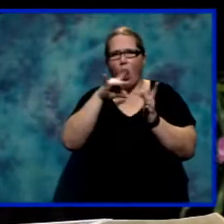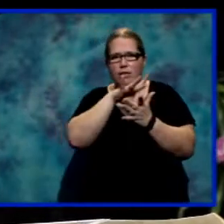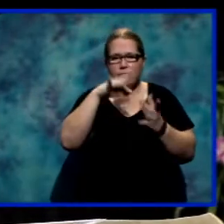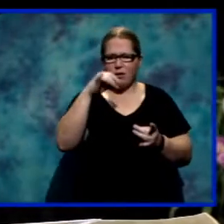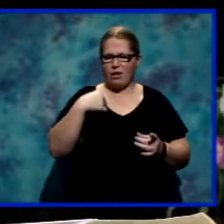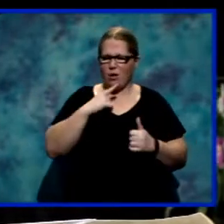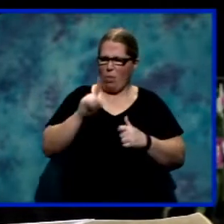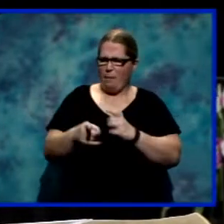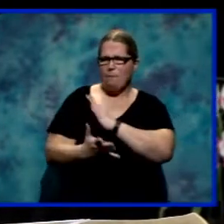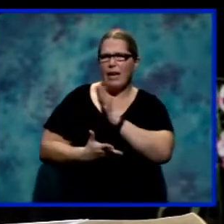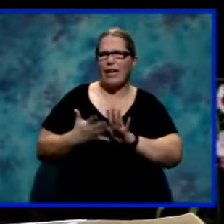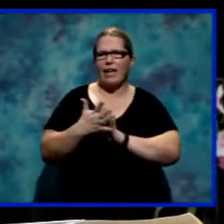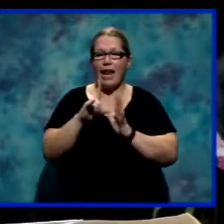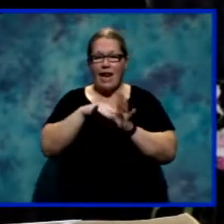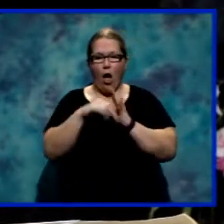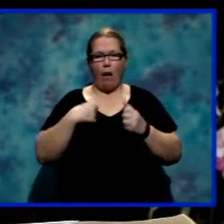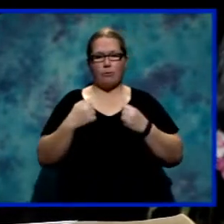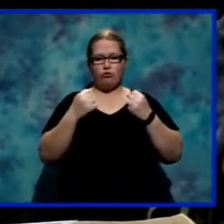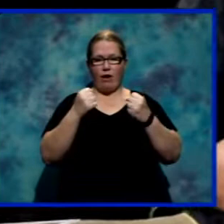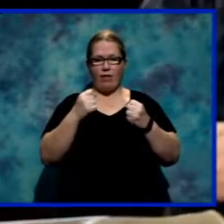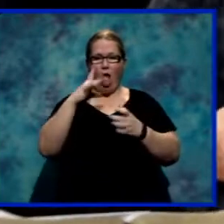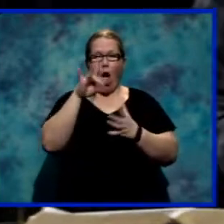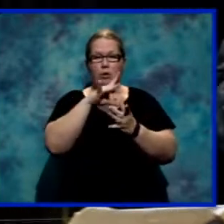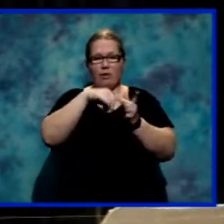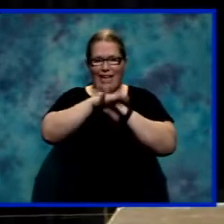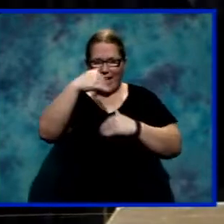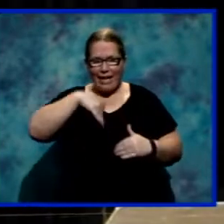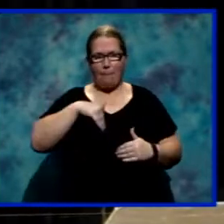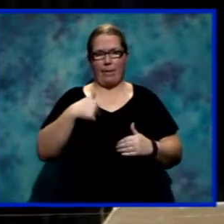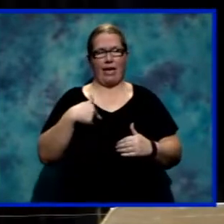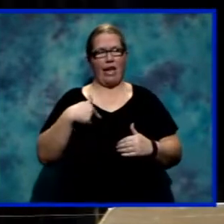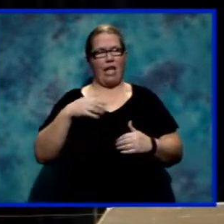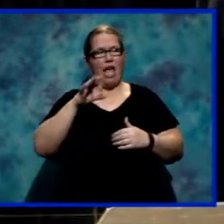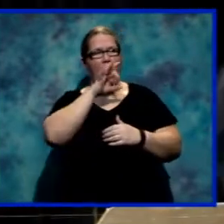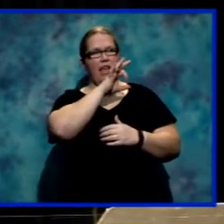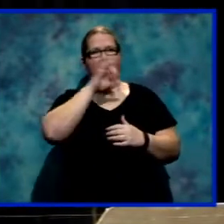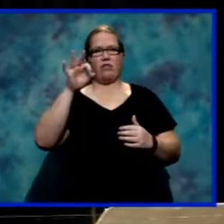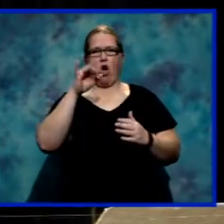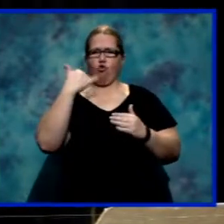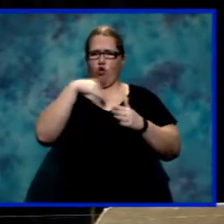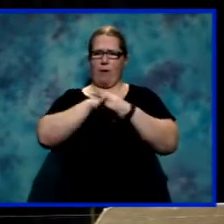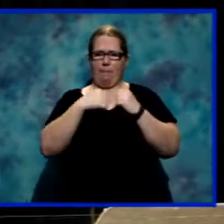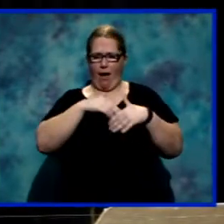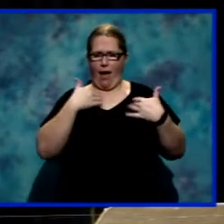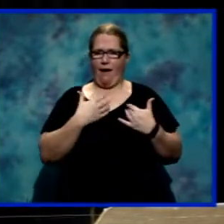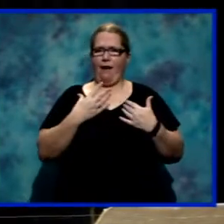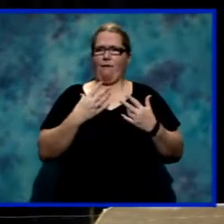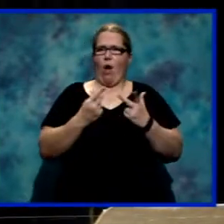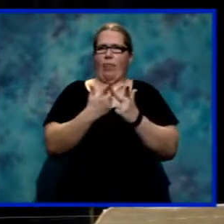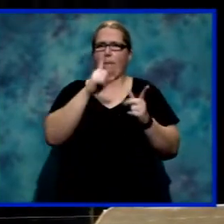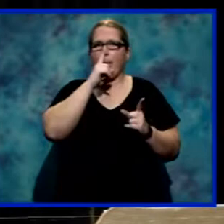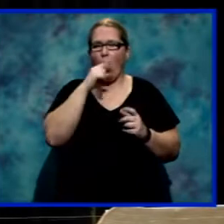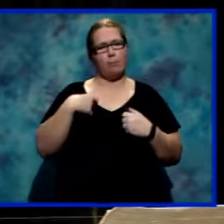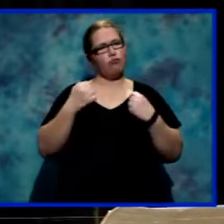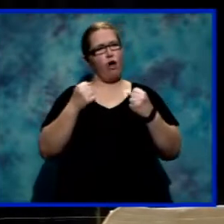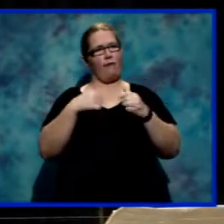mean? He says, now when I'm driving along, he says, the Holy Spirit's inside of me. He says, there's no room for anyone else to get in. It's just the Holy Spirit and me. He said, I'm